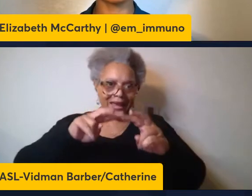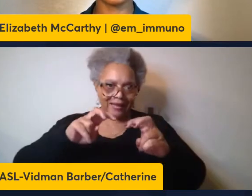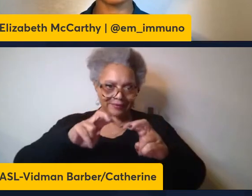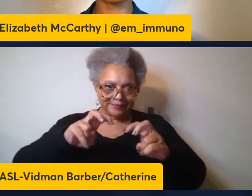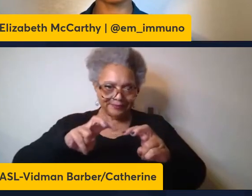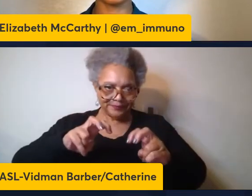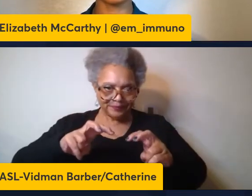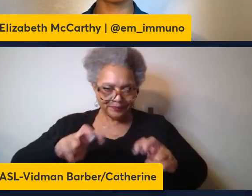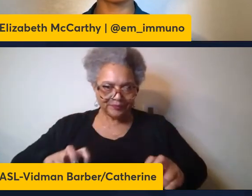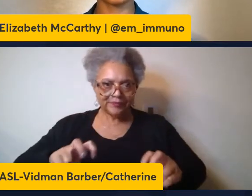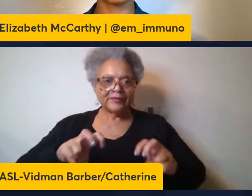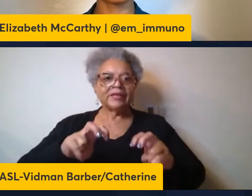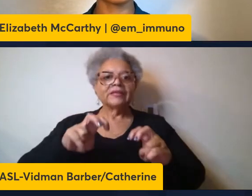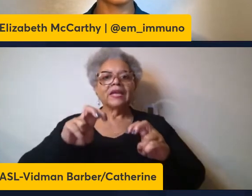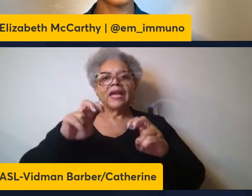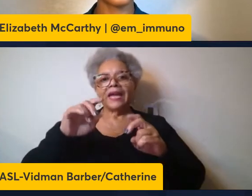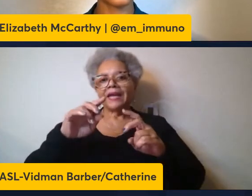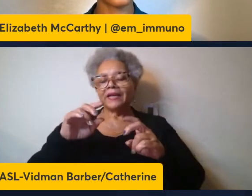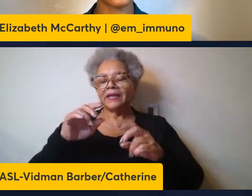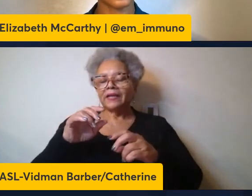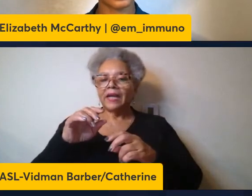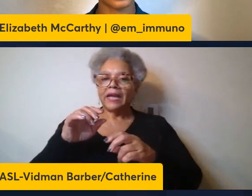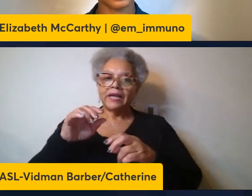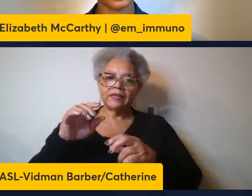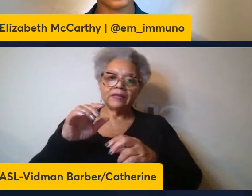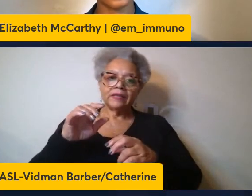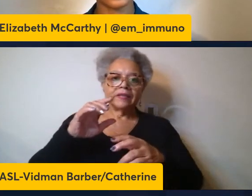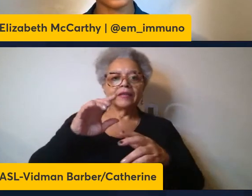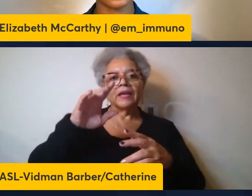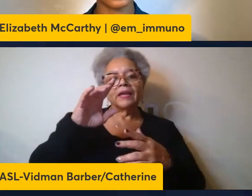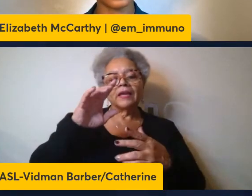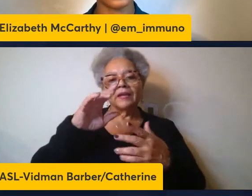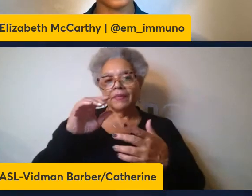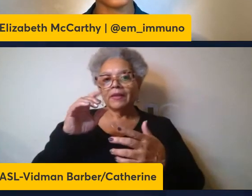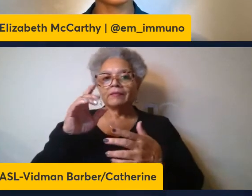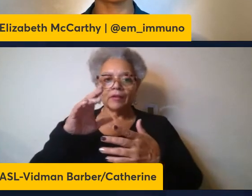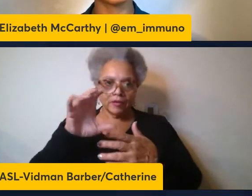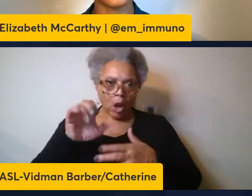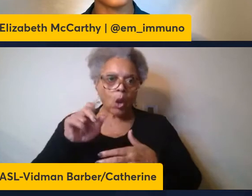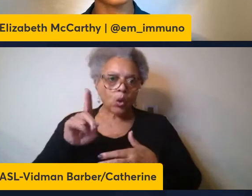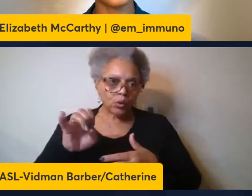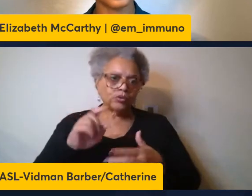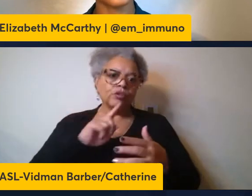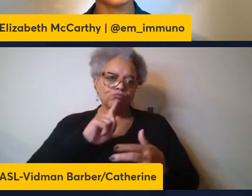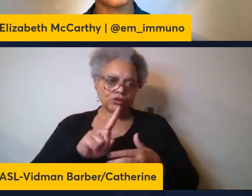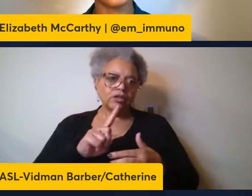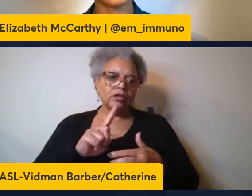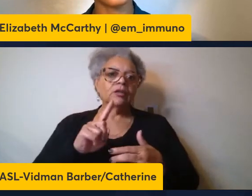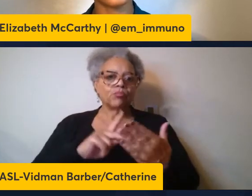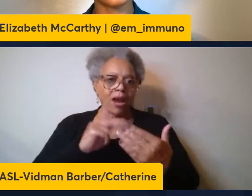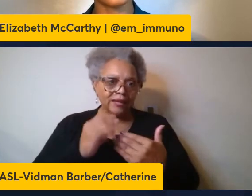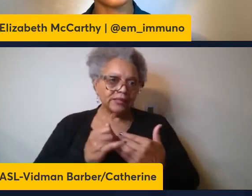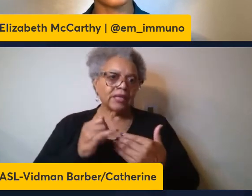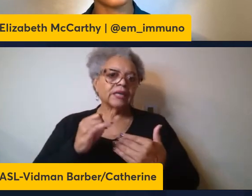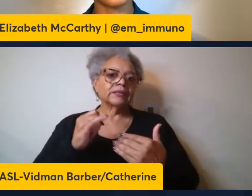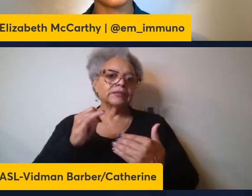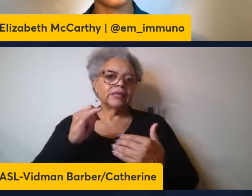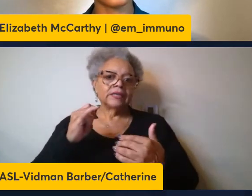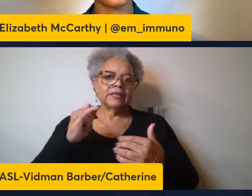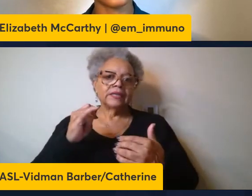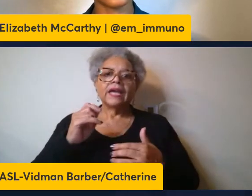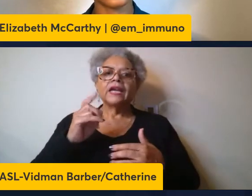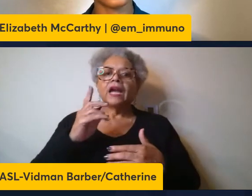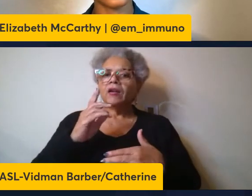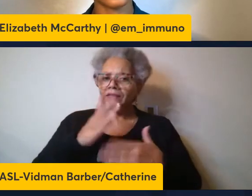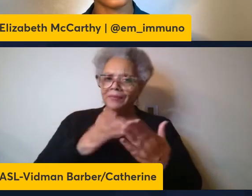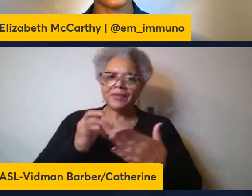how to code on some real life data, real projects, as well as some fake stuff if you want to practice.